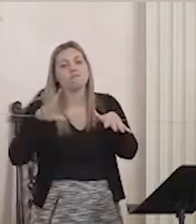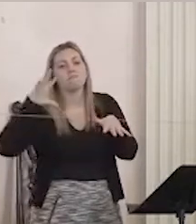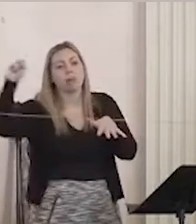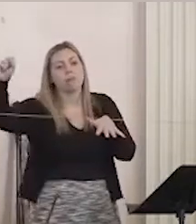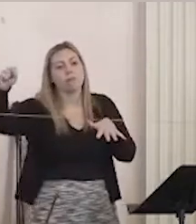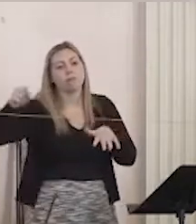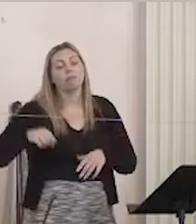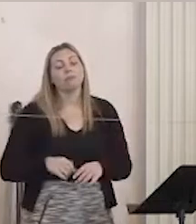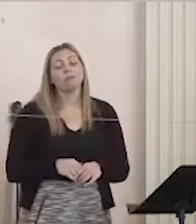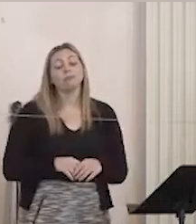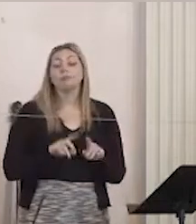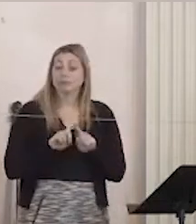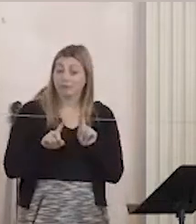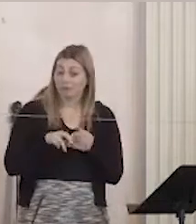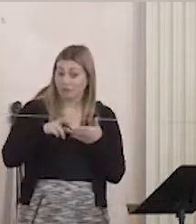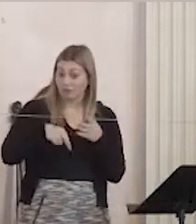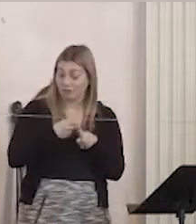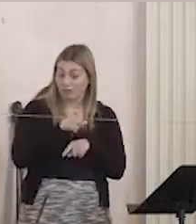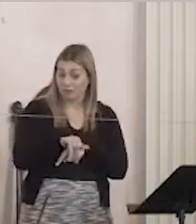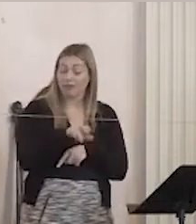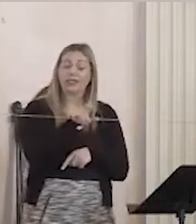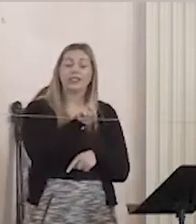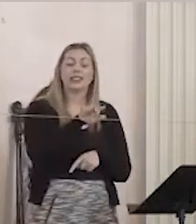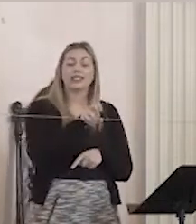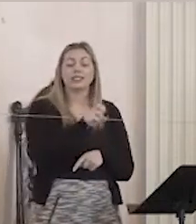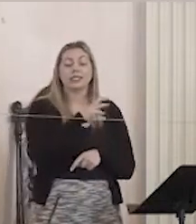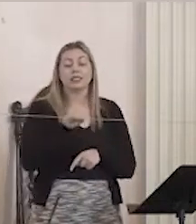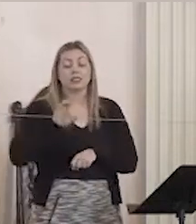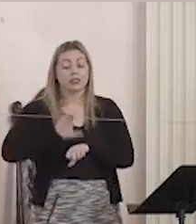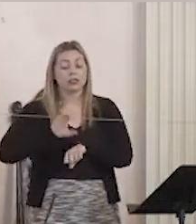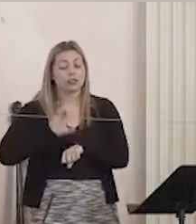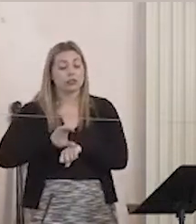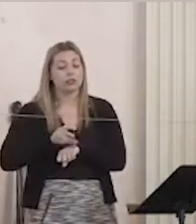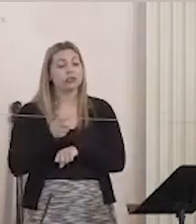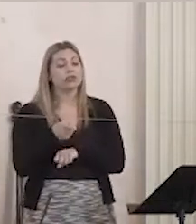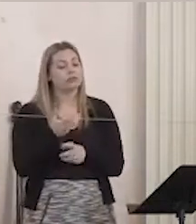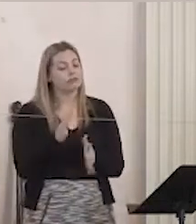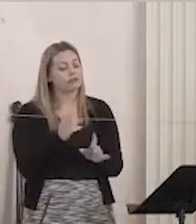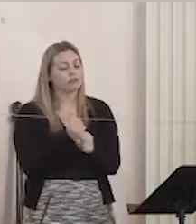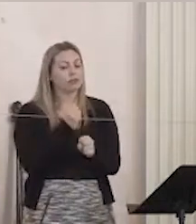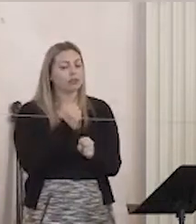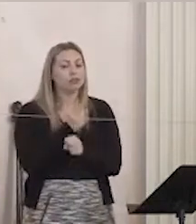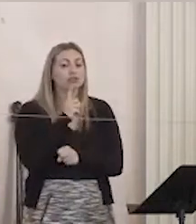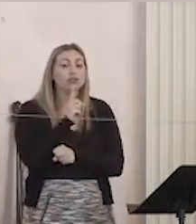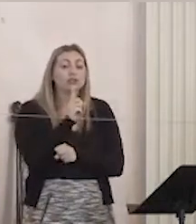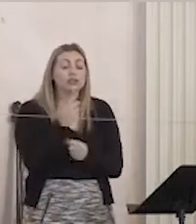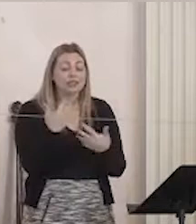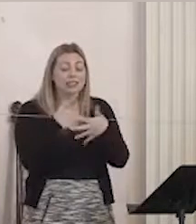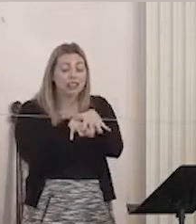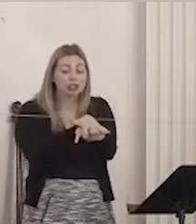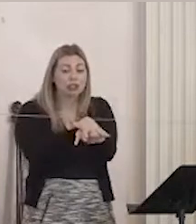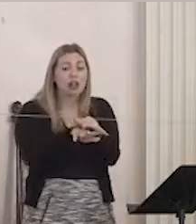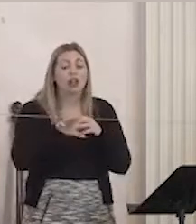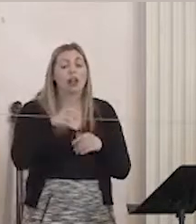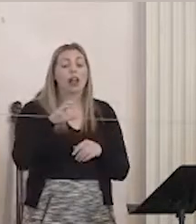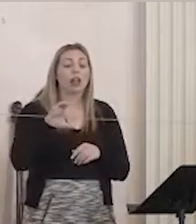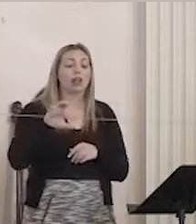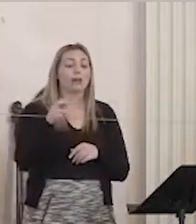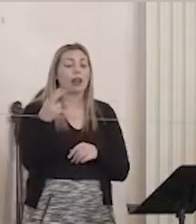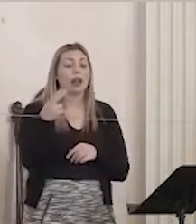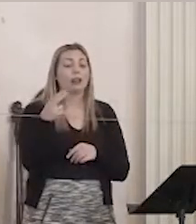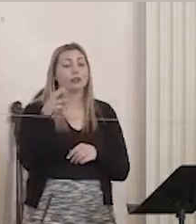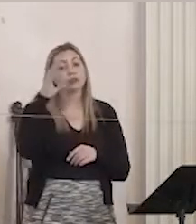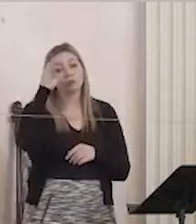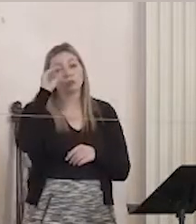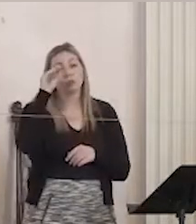left. But as a result, Davies and the congregation ensured that an integrated Columbia Heights